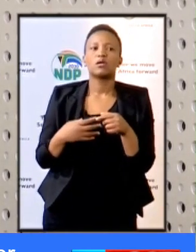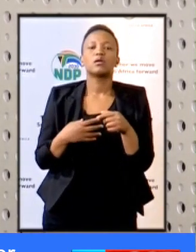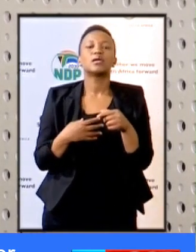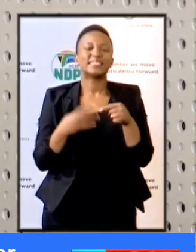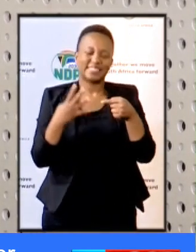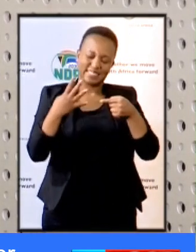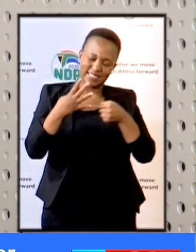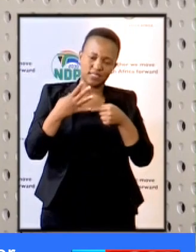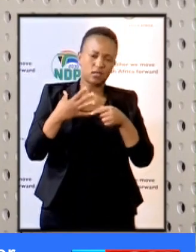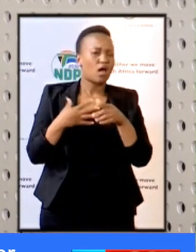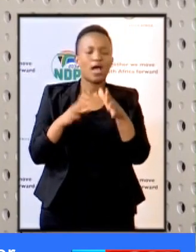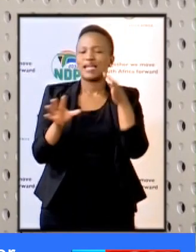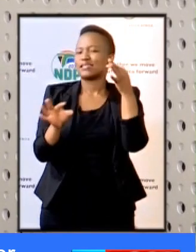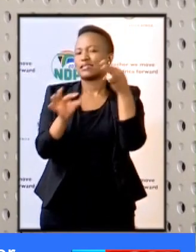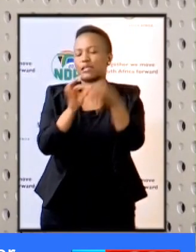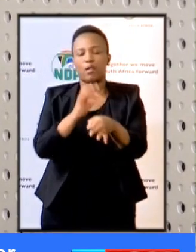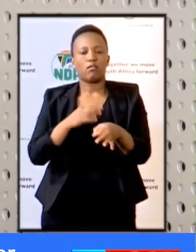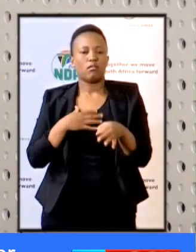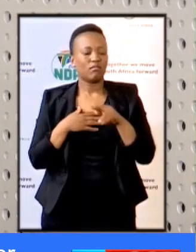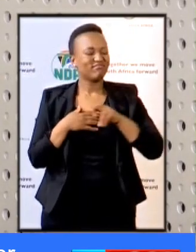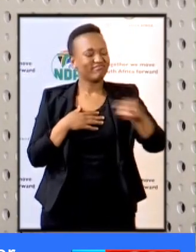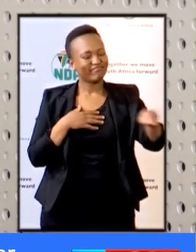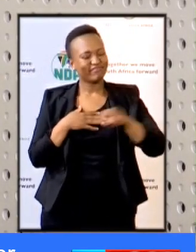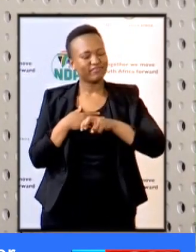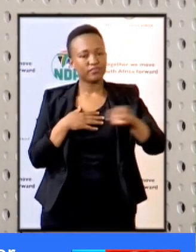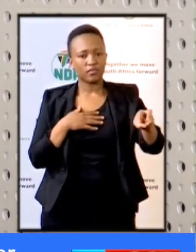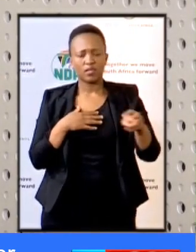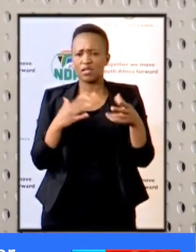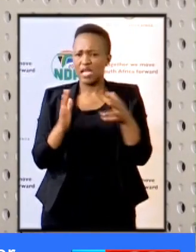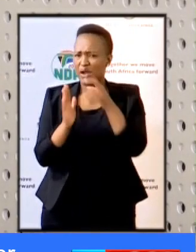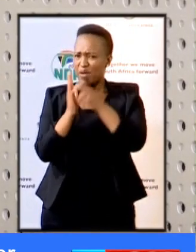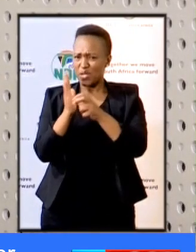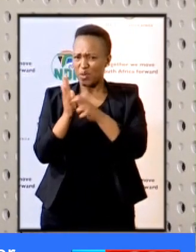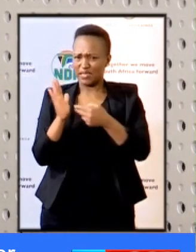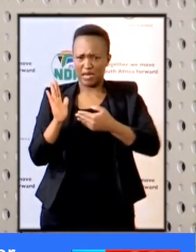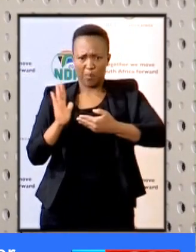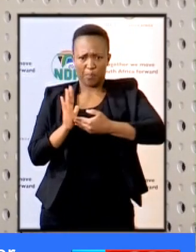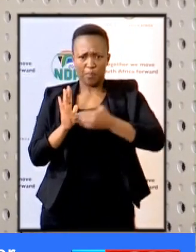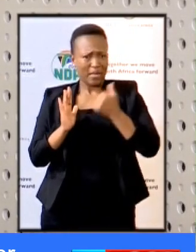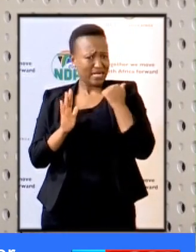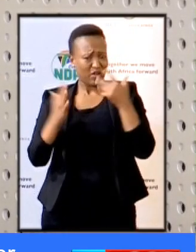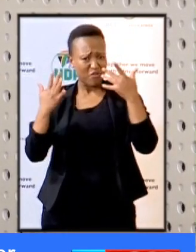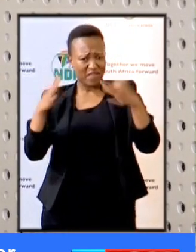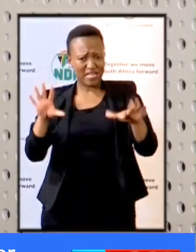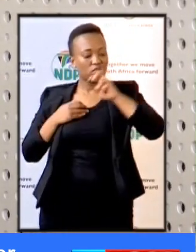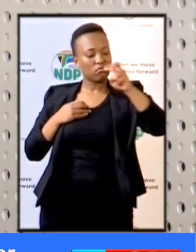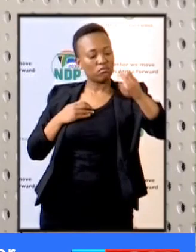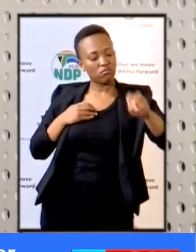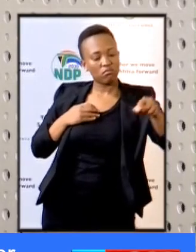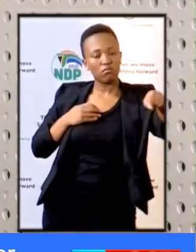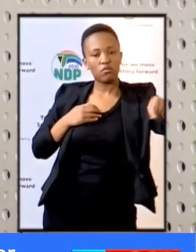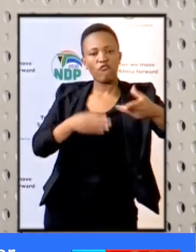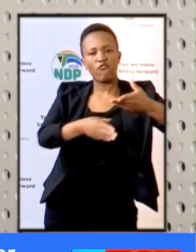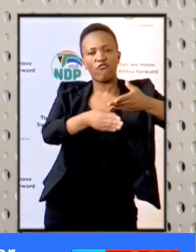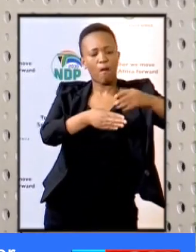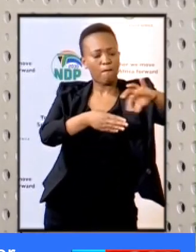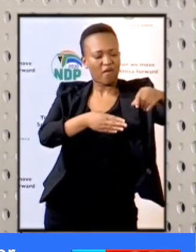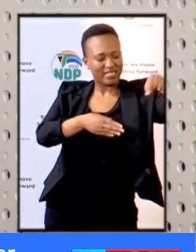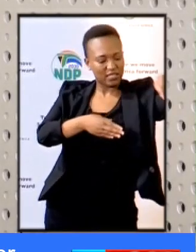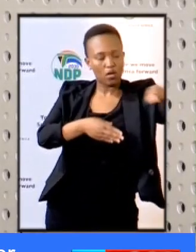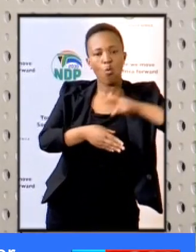Cross-border, very simple. I thought that in the regulations we made that clear yesterday. To go to any other